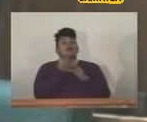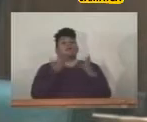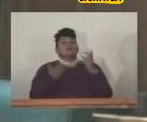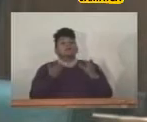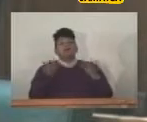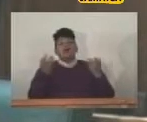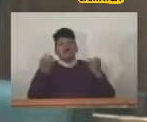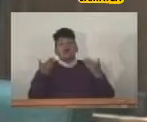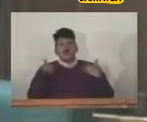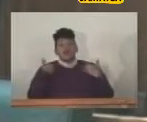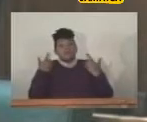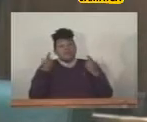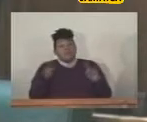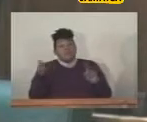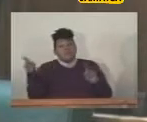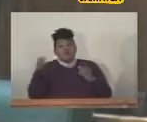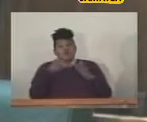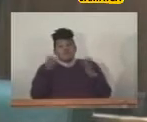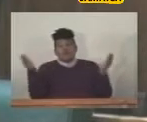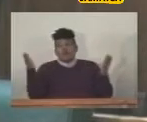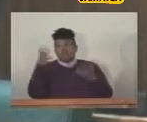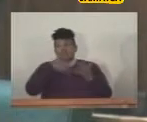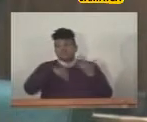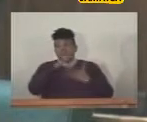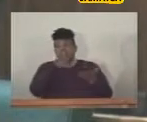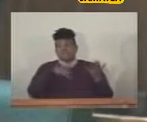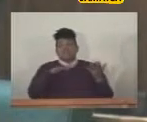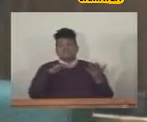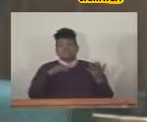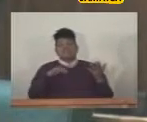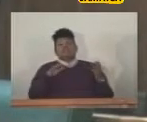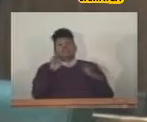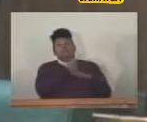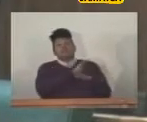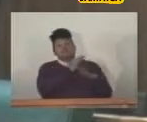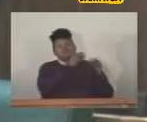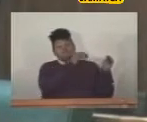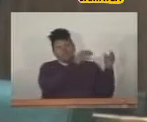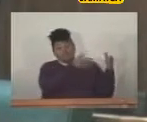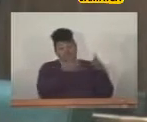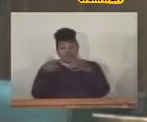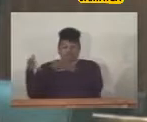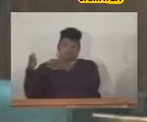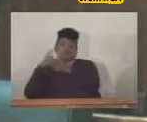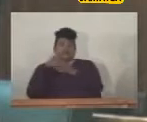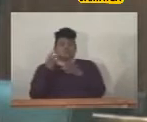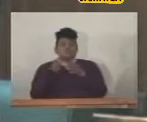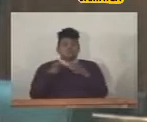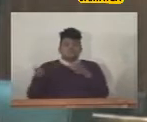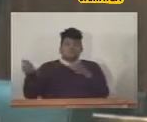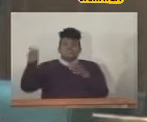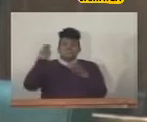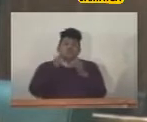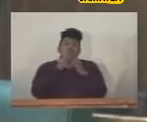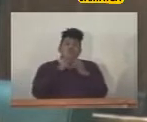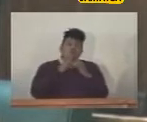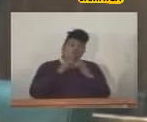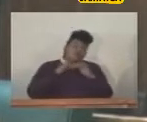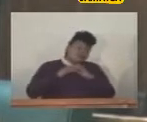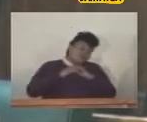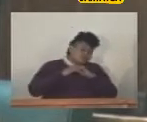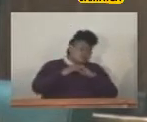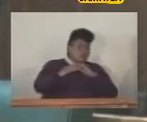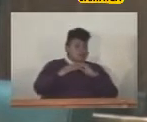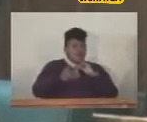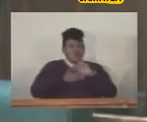have on the wider society, industry, and transitioning to a more stable operational security framework.